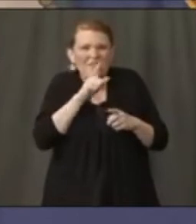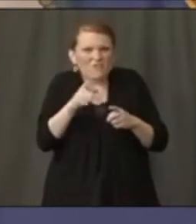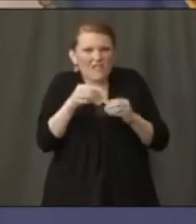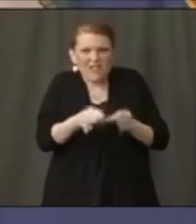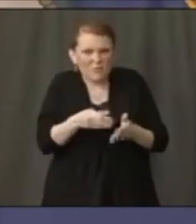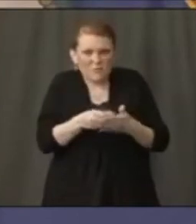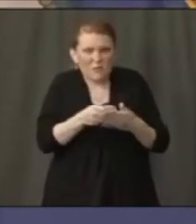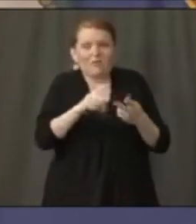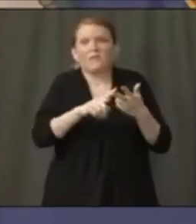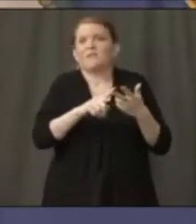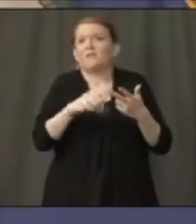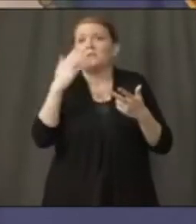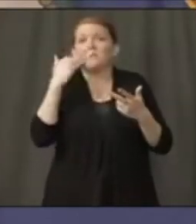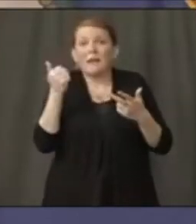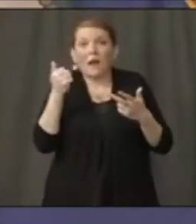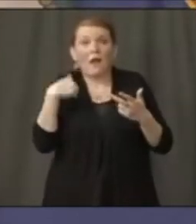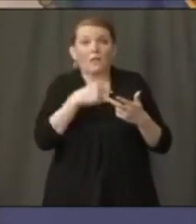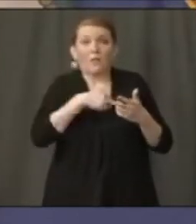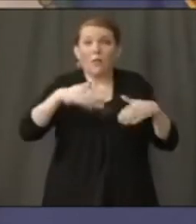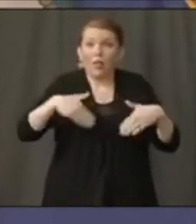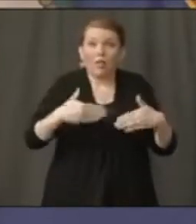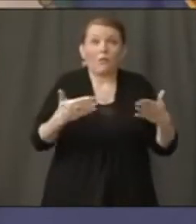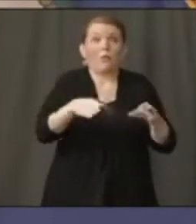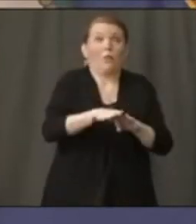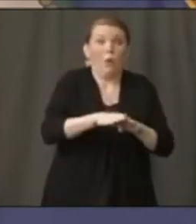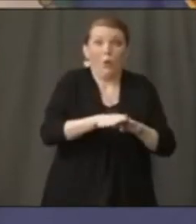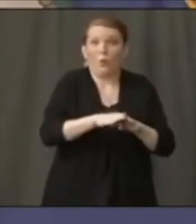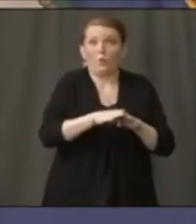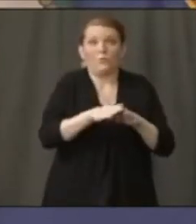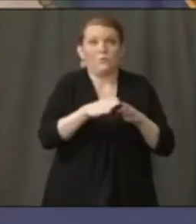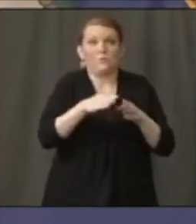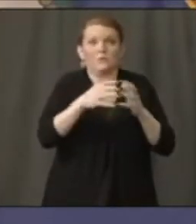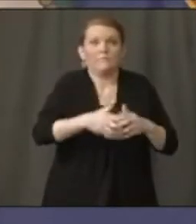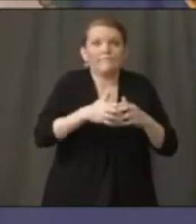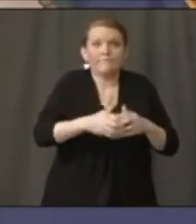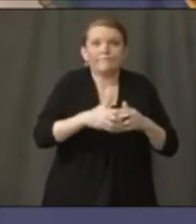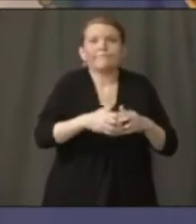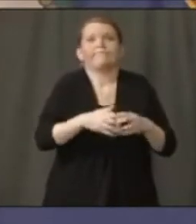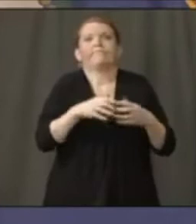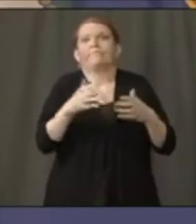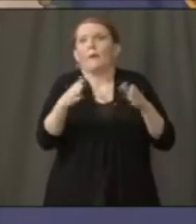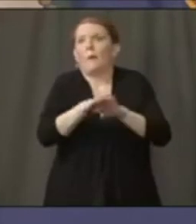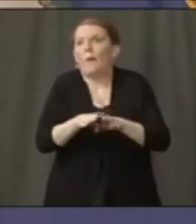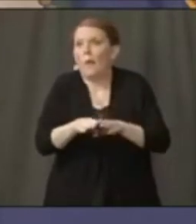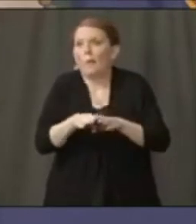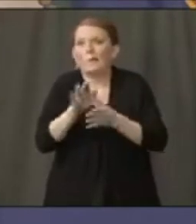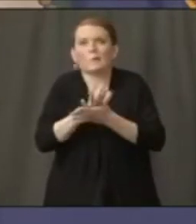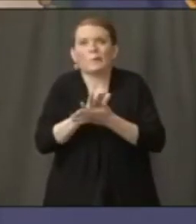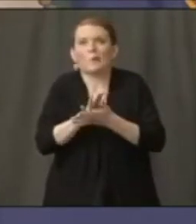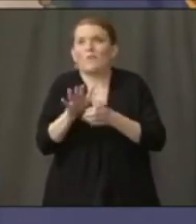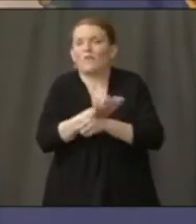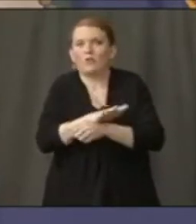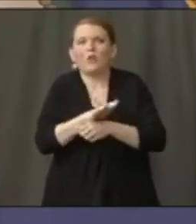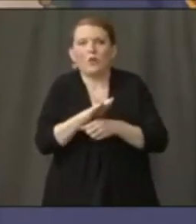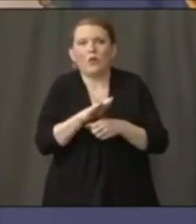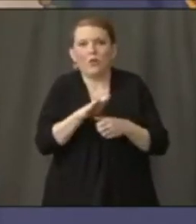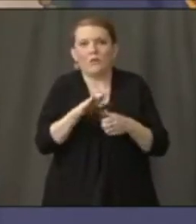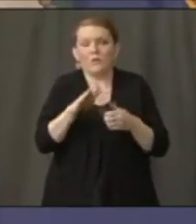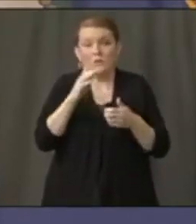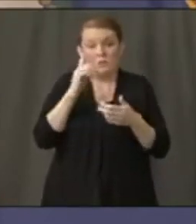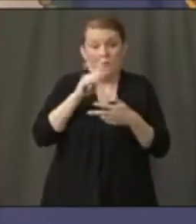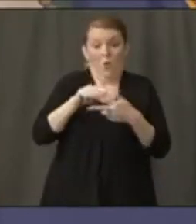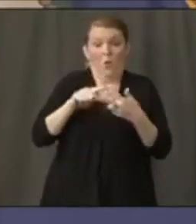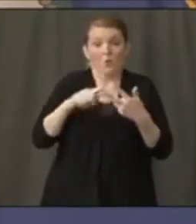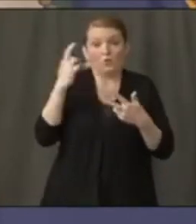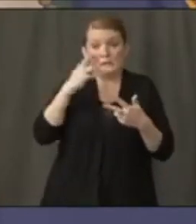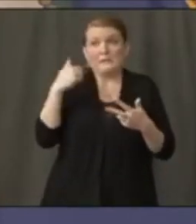manufacturing, healthcare, education, for example, finance, we're better able to power through than some of our peers. But